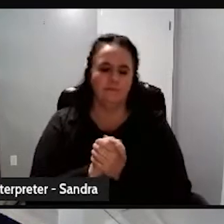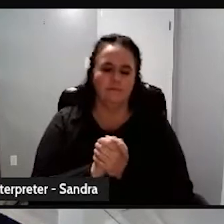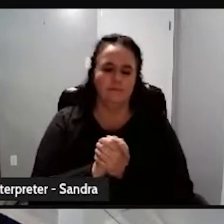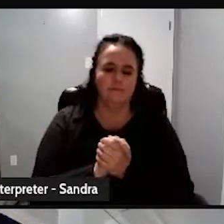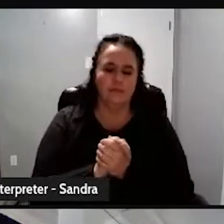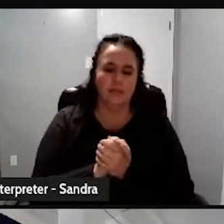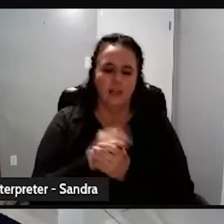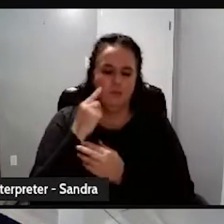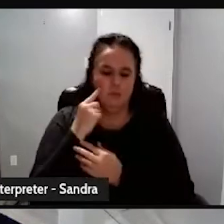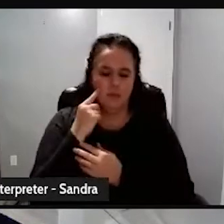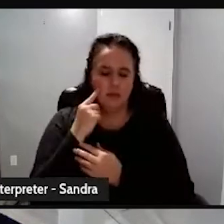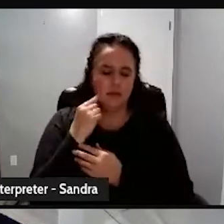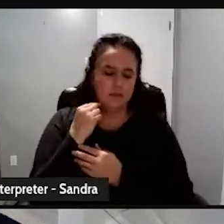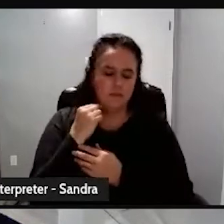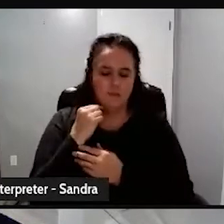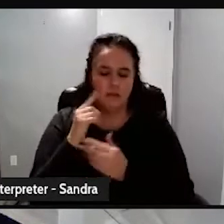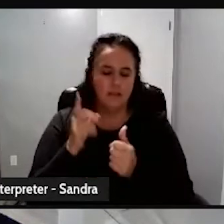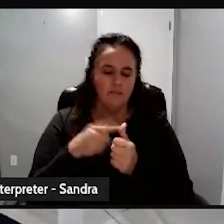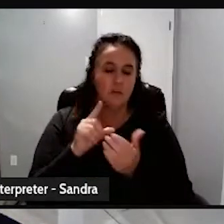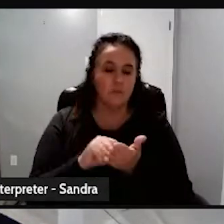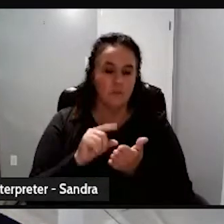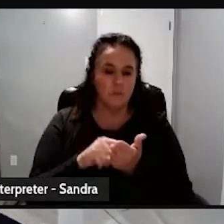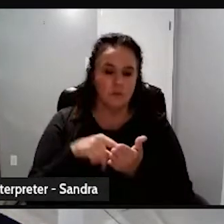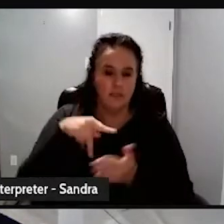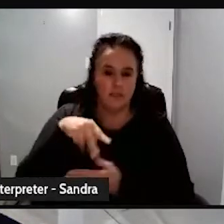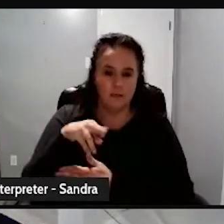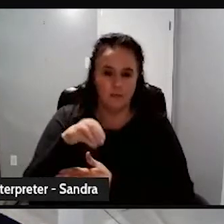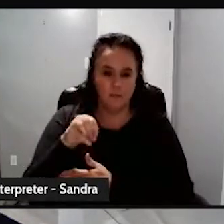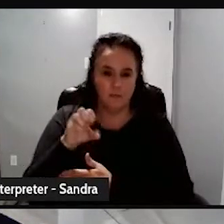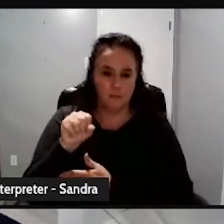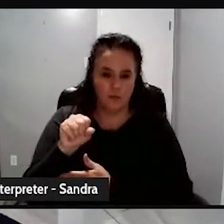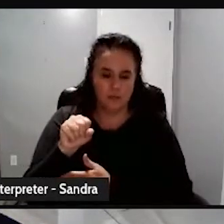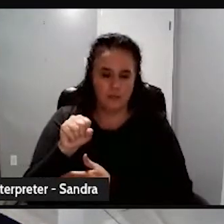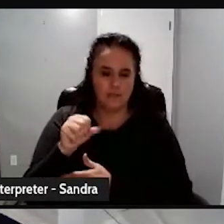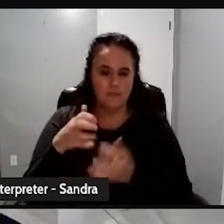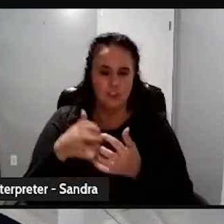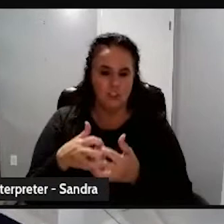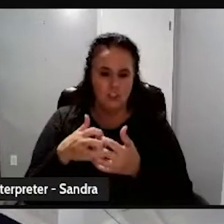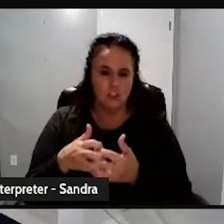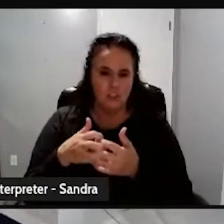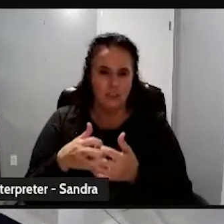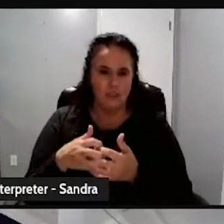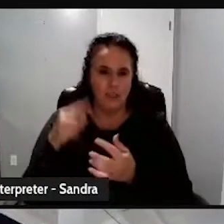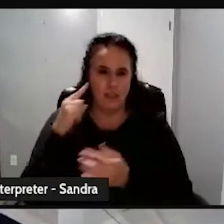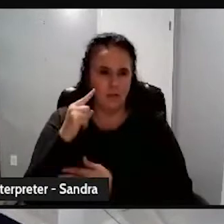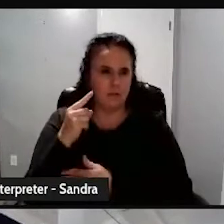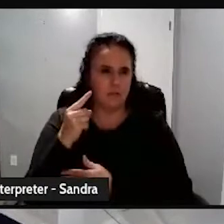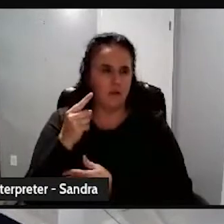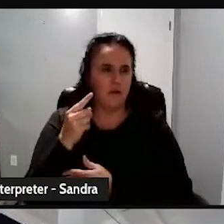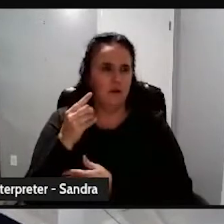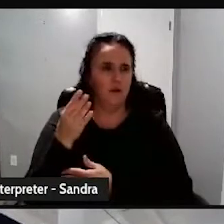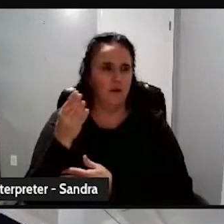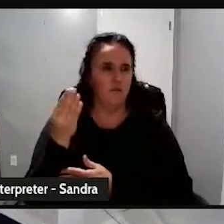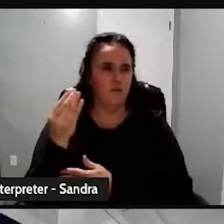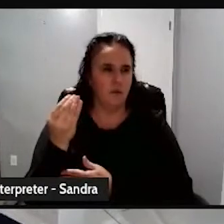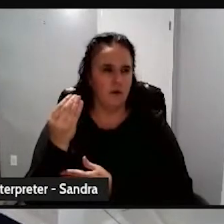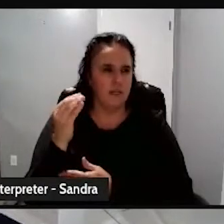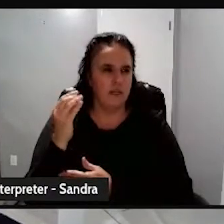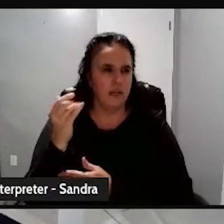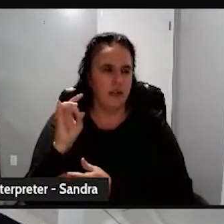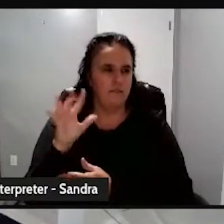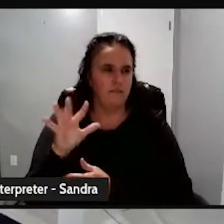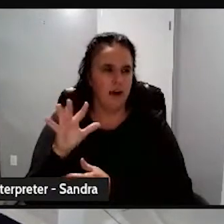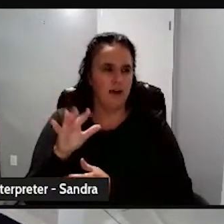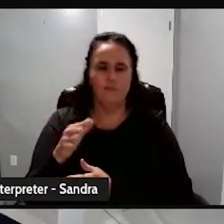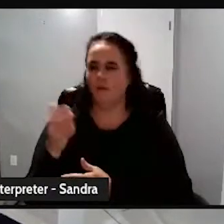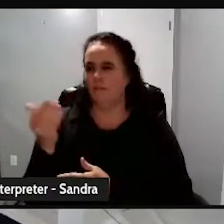think the first printing press is like, I think it's either 1485 or it's 1510. I can't remember. It's one of those two. So the